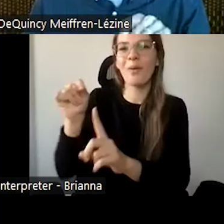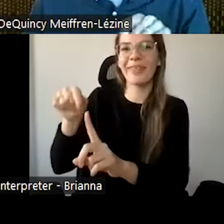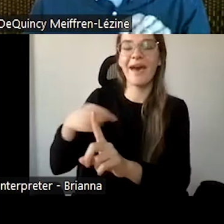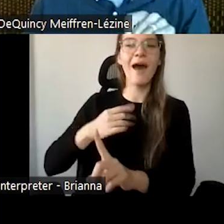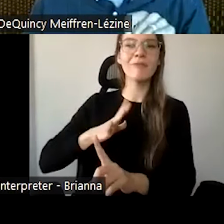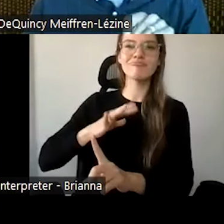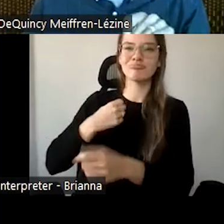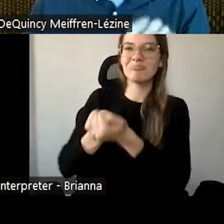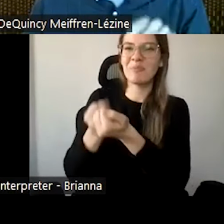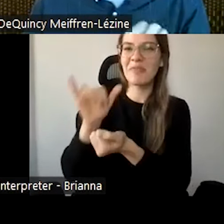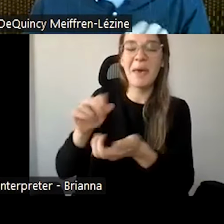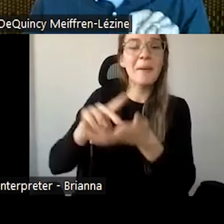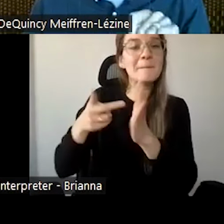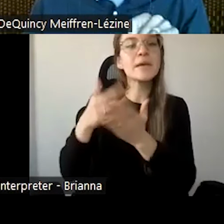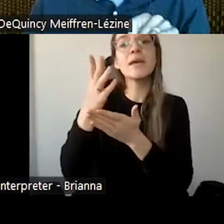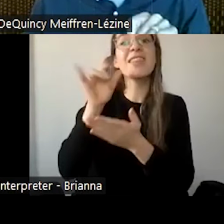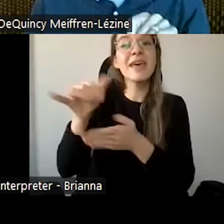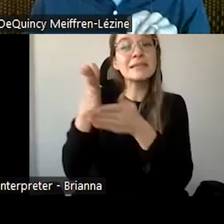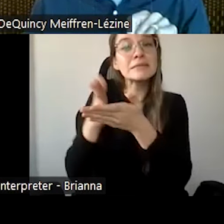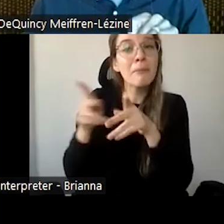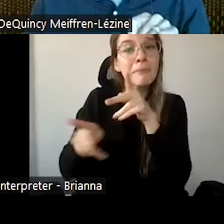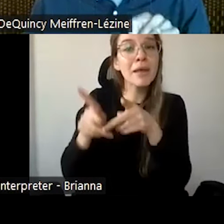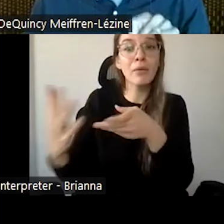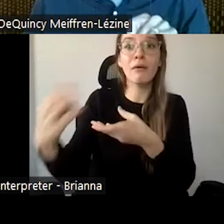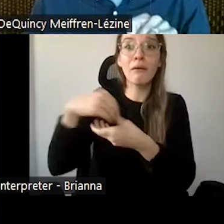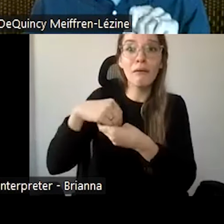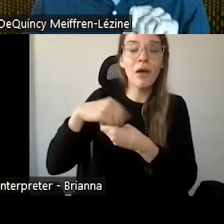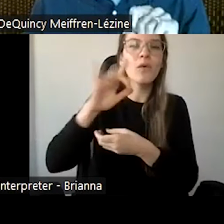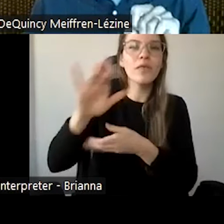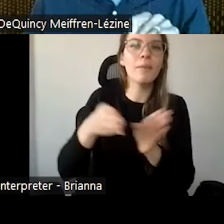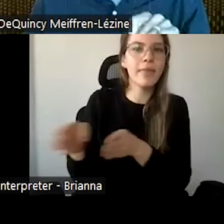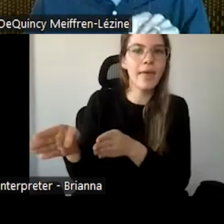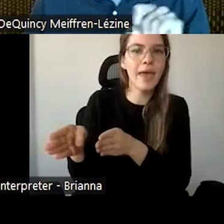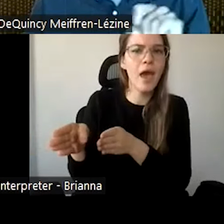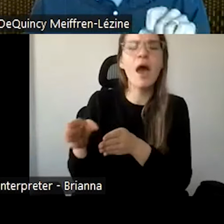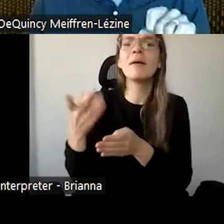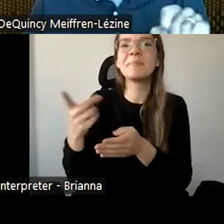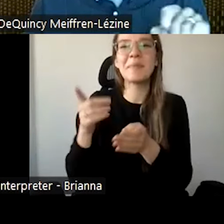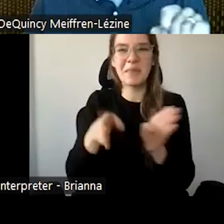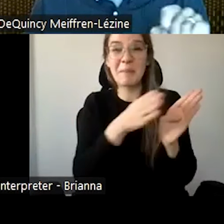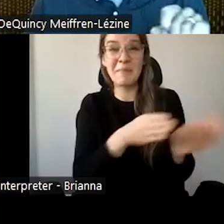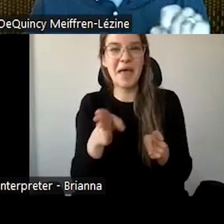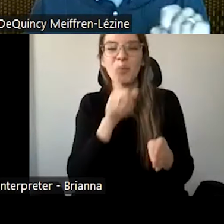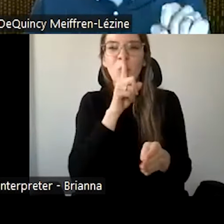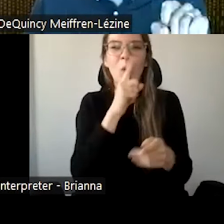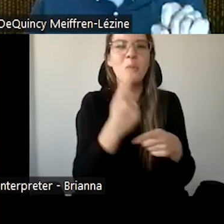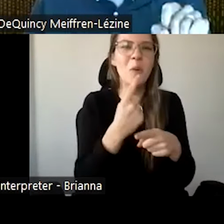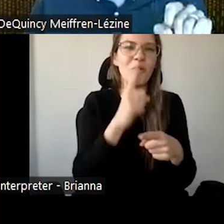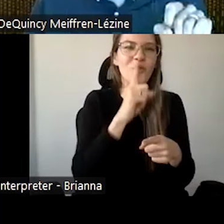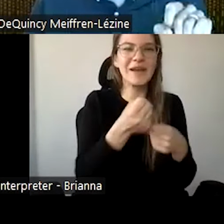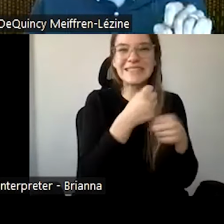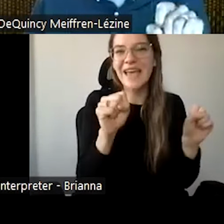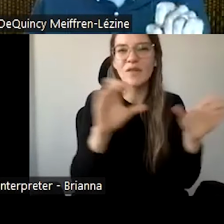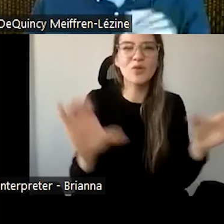because it might include people into a person's plan that would not be appropriate for doing kind of